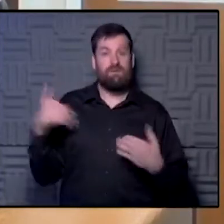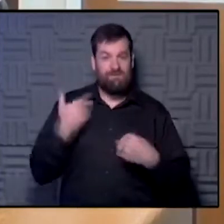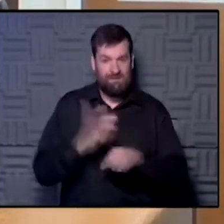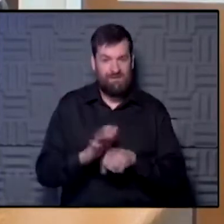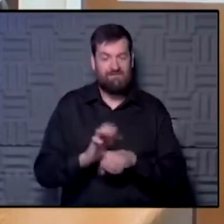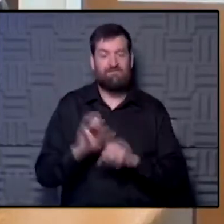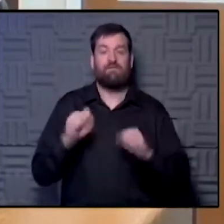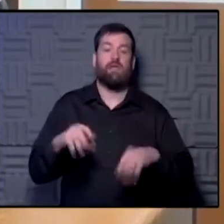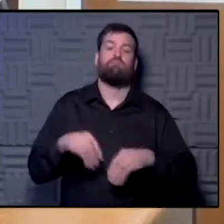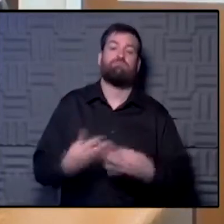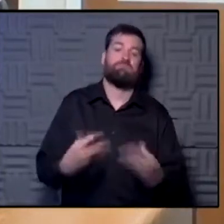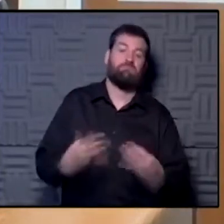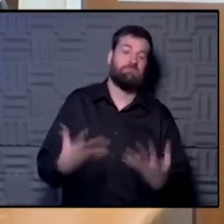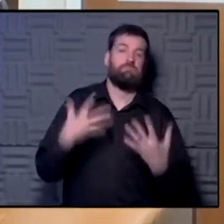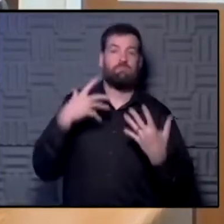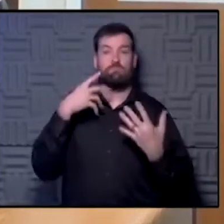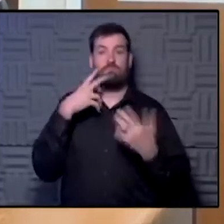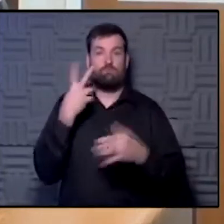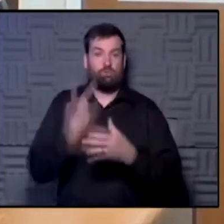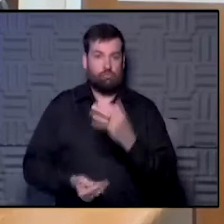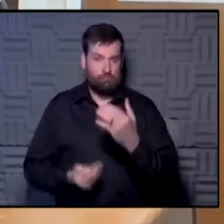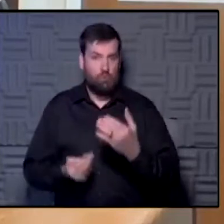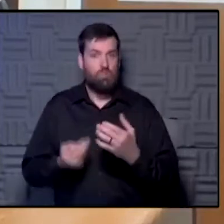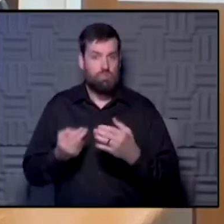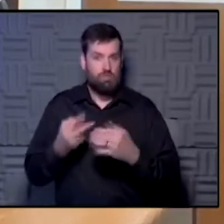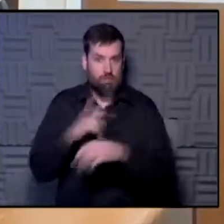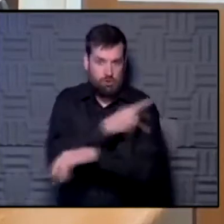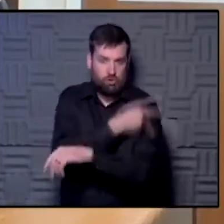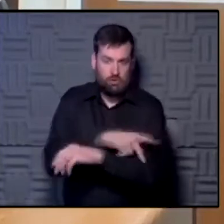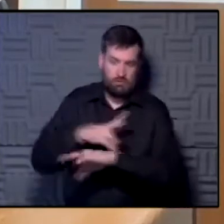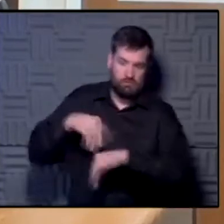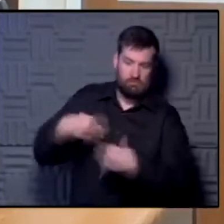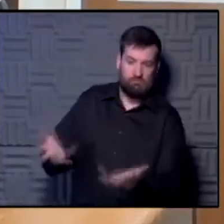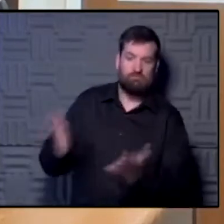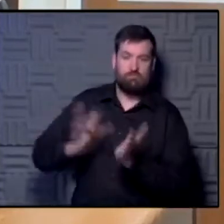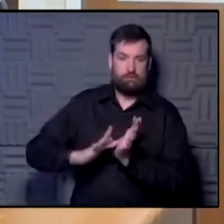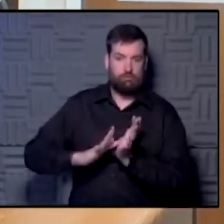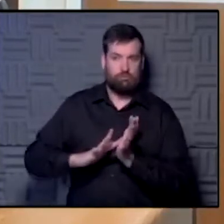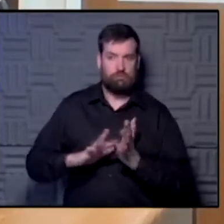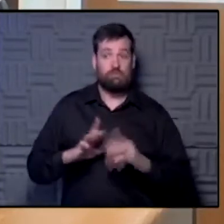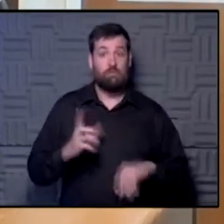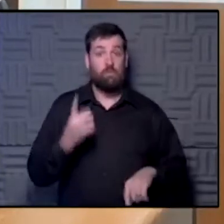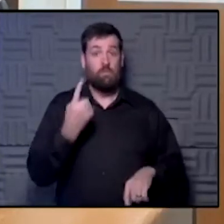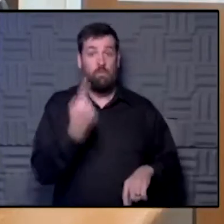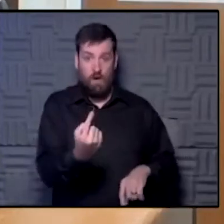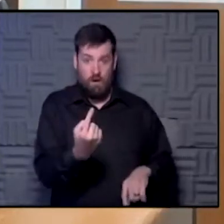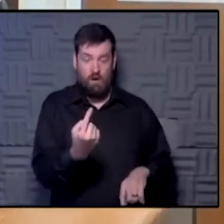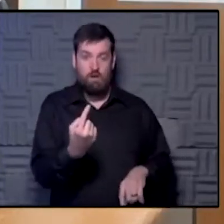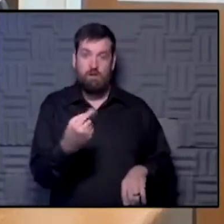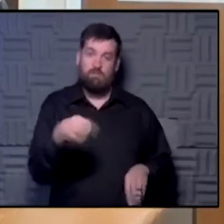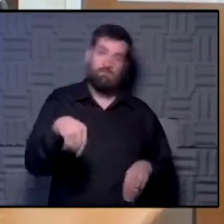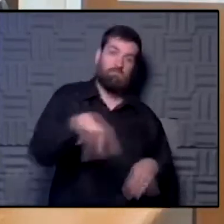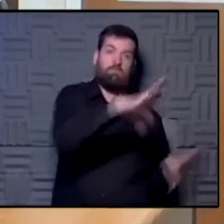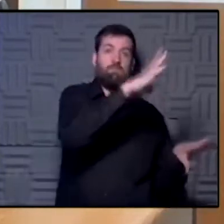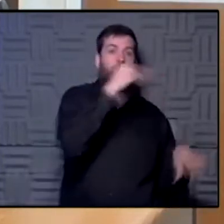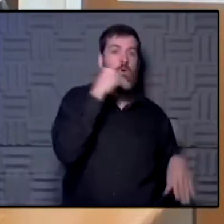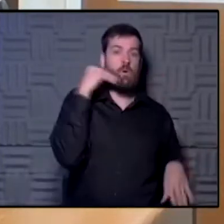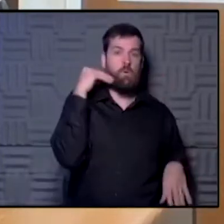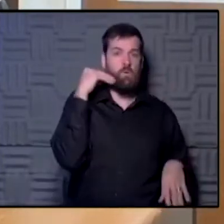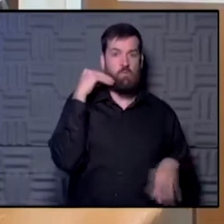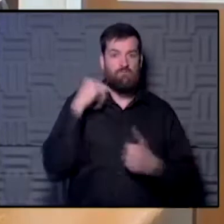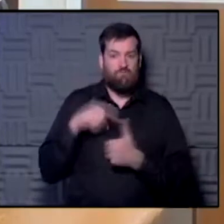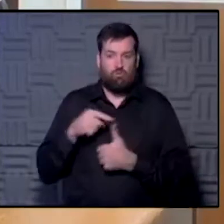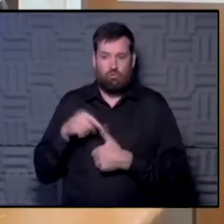and we used it on both of those patients. But one of them was able to go home before the other